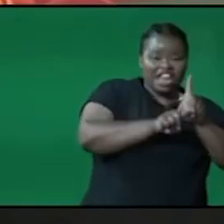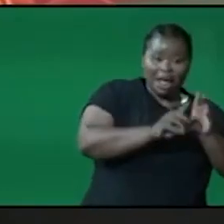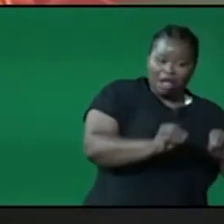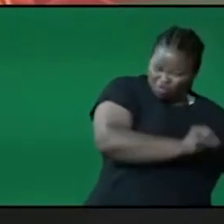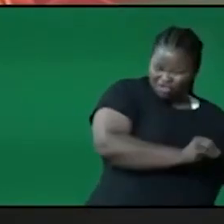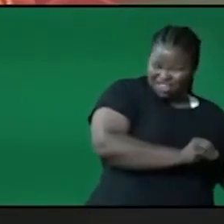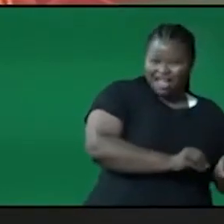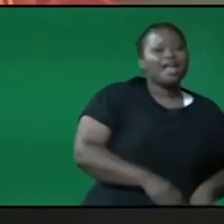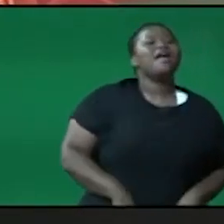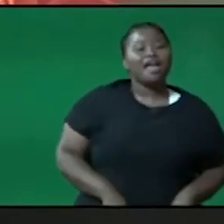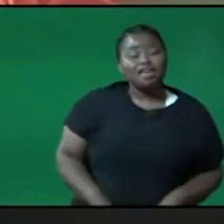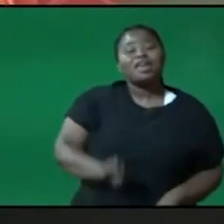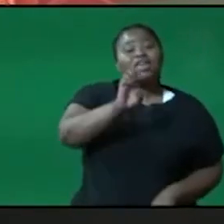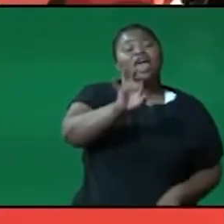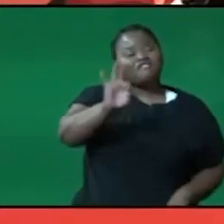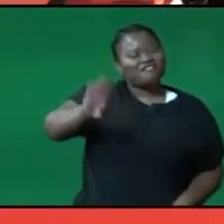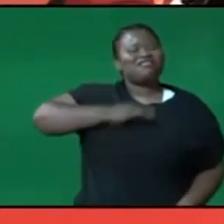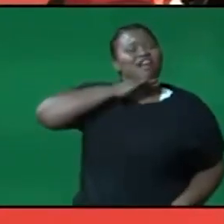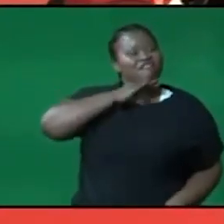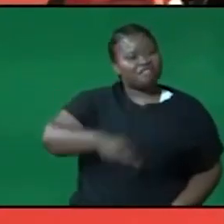We have the EFF is enough.